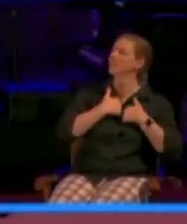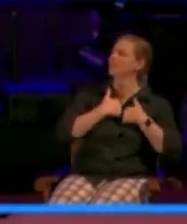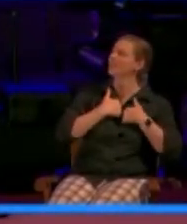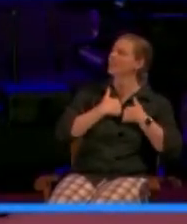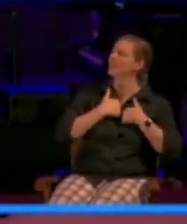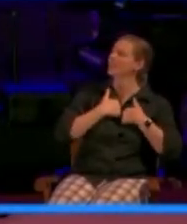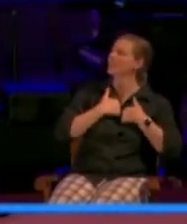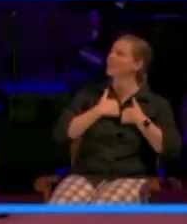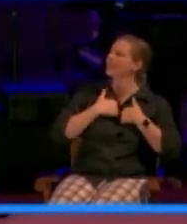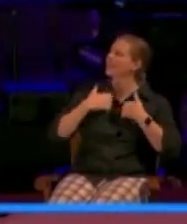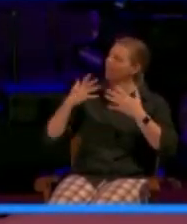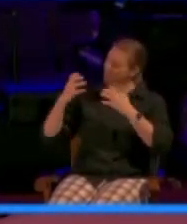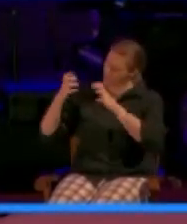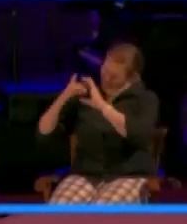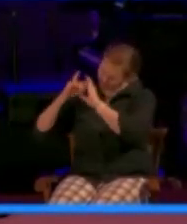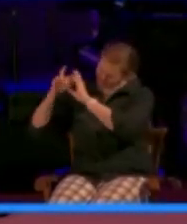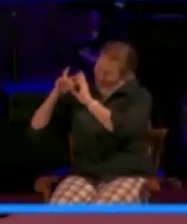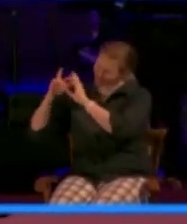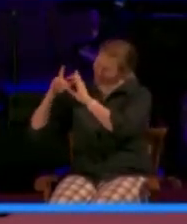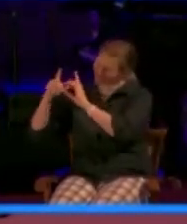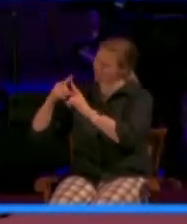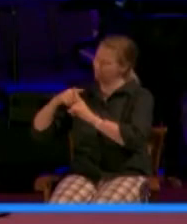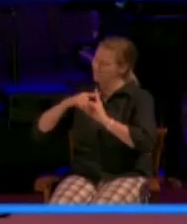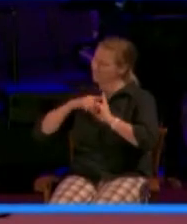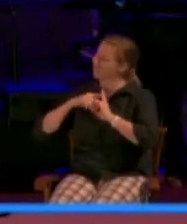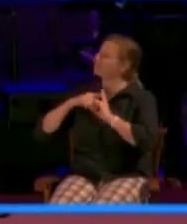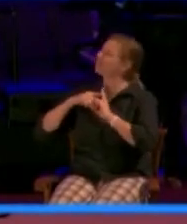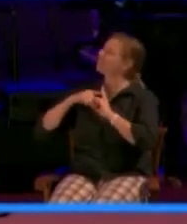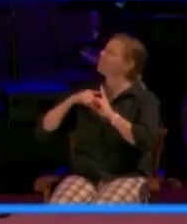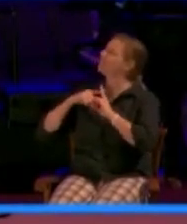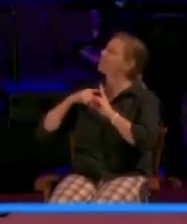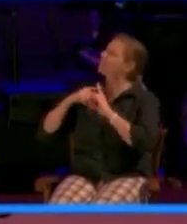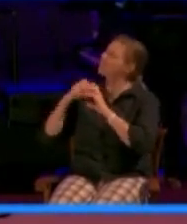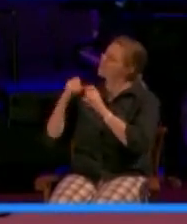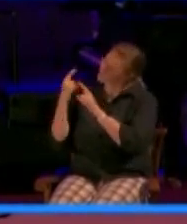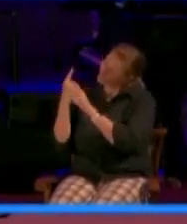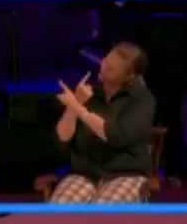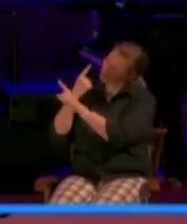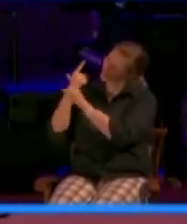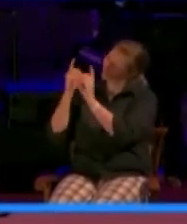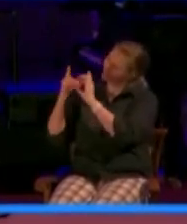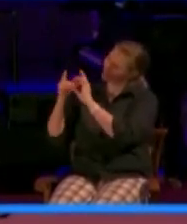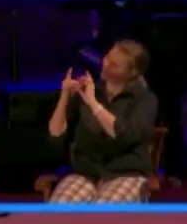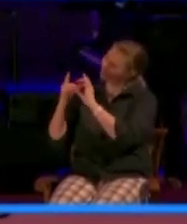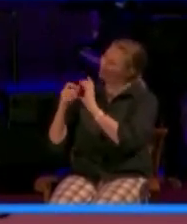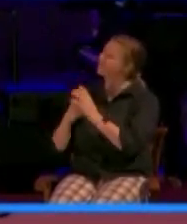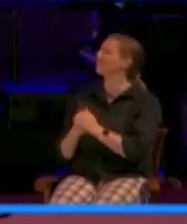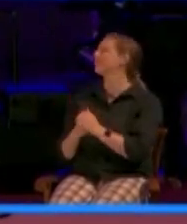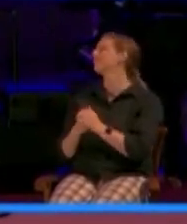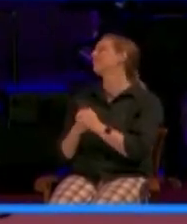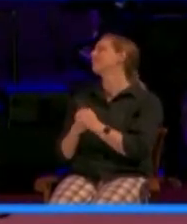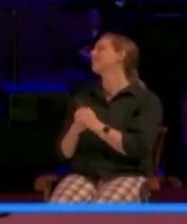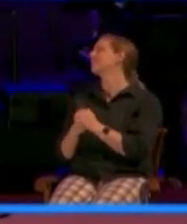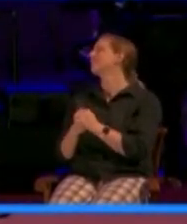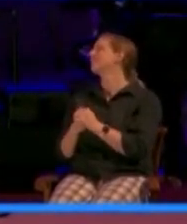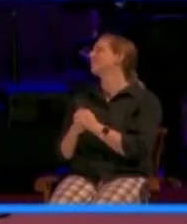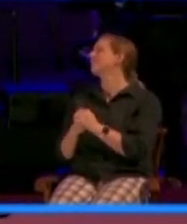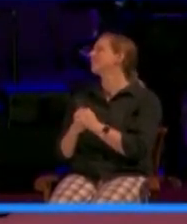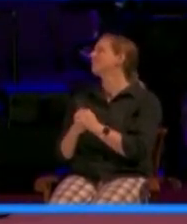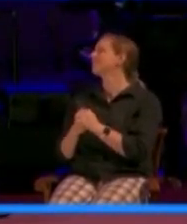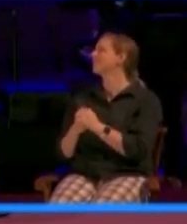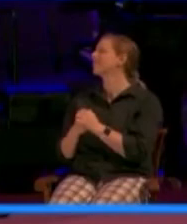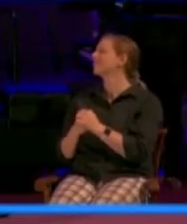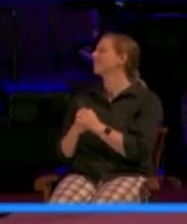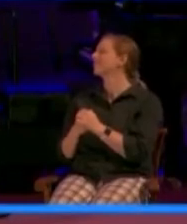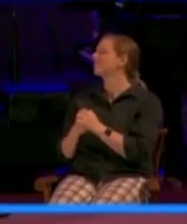with you. And I want that more than anything else." Because you see, sitting back there on that next last row, the struggle for